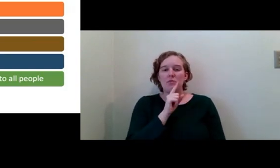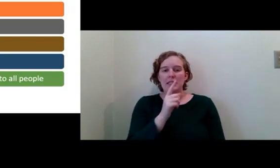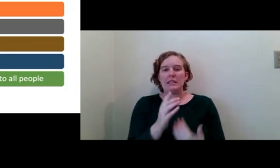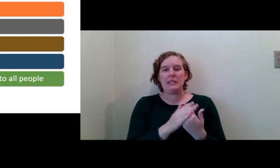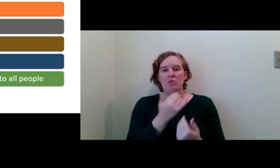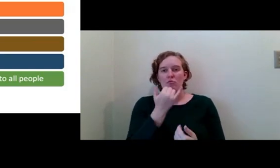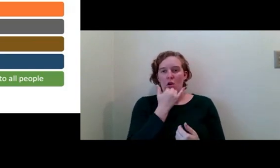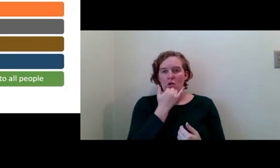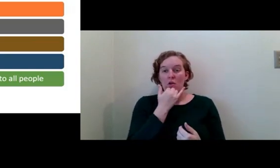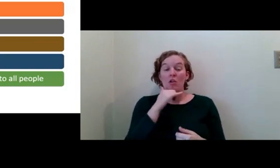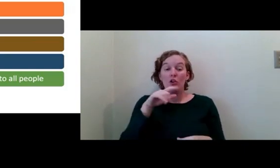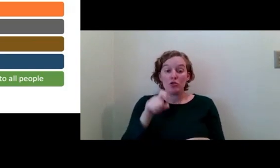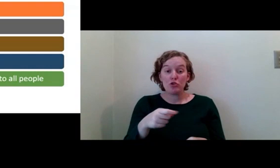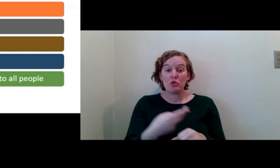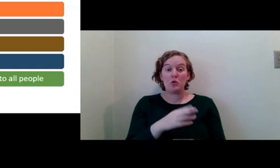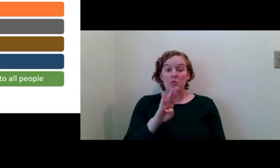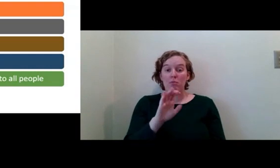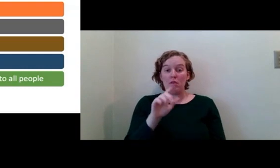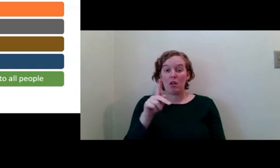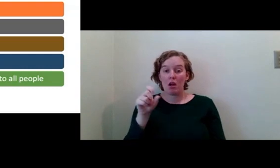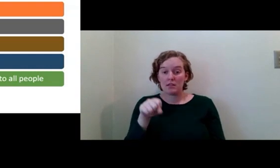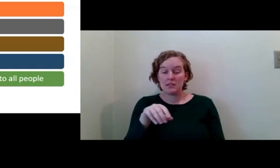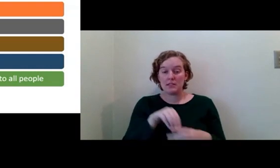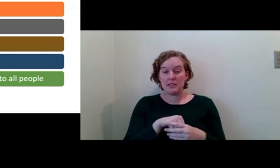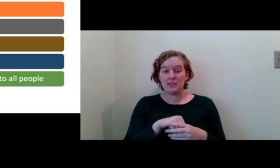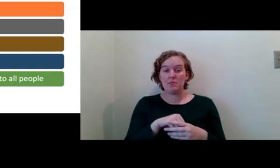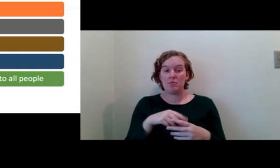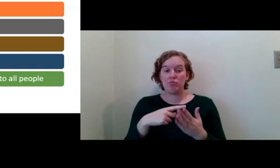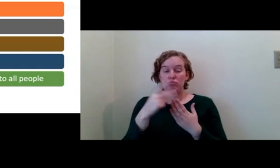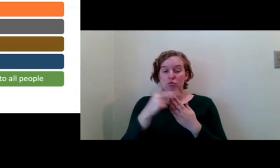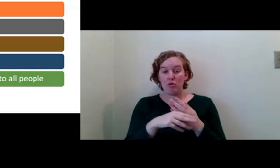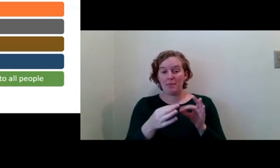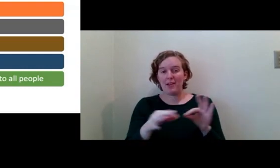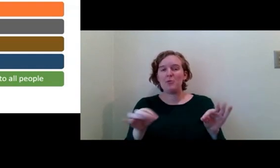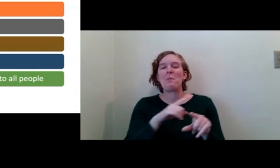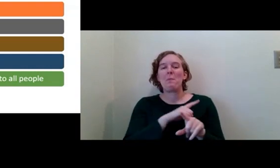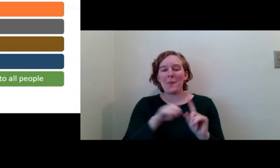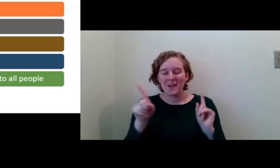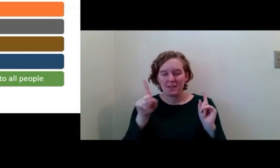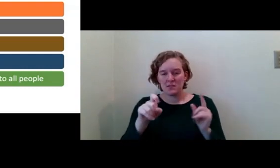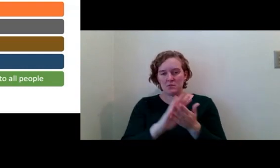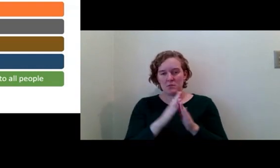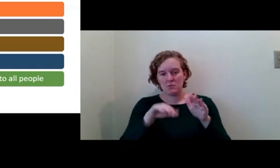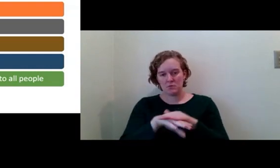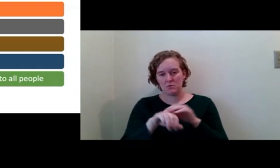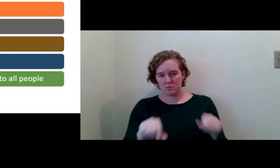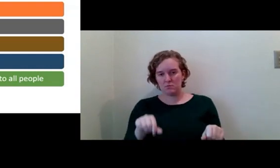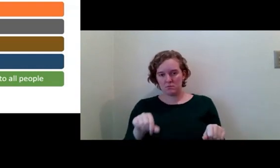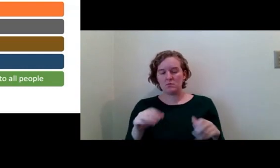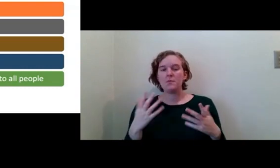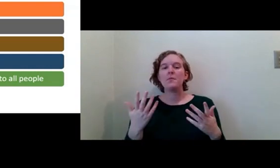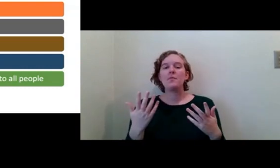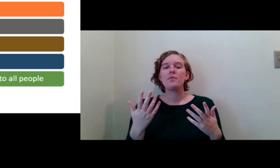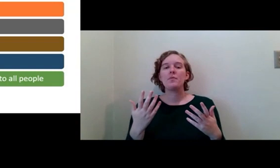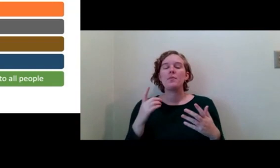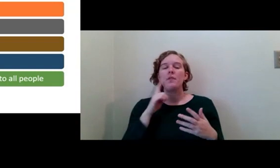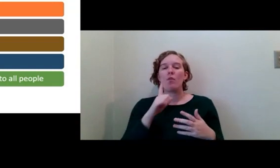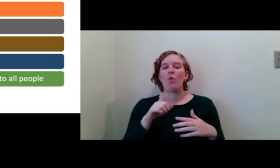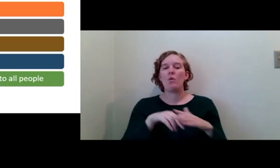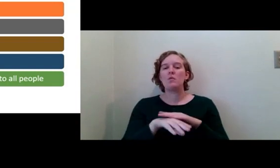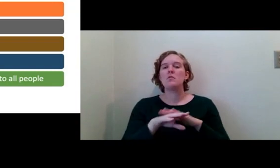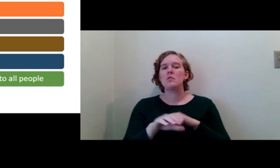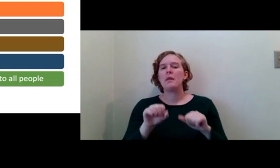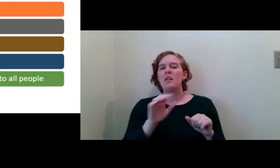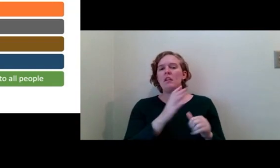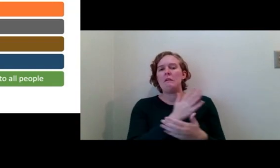We should use blocks in our programming languages, but we need to make them accessible. And then for accessibility in general